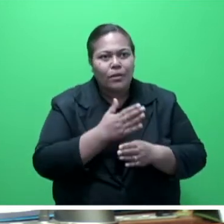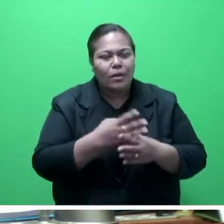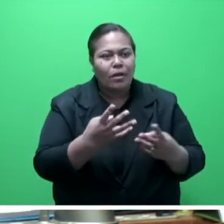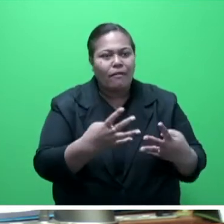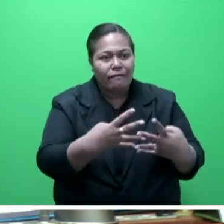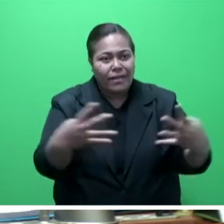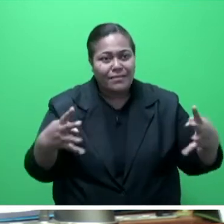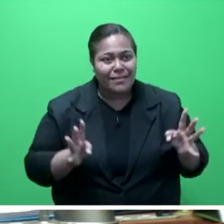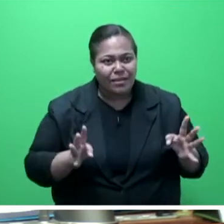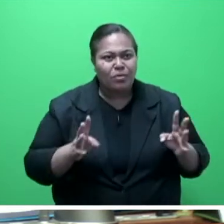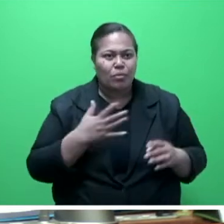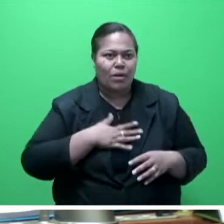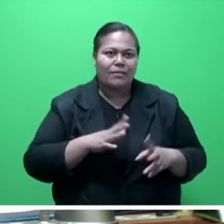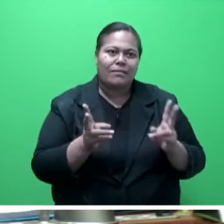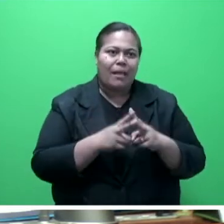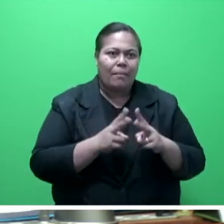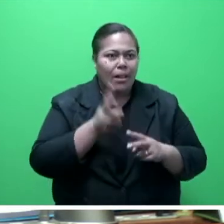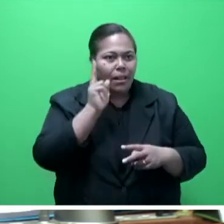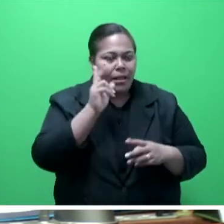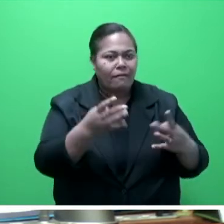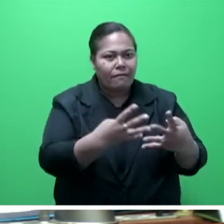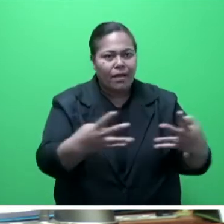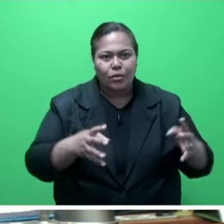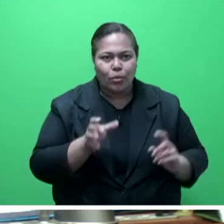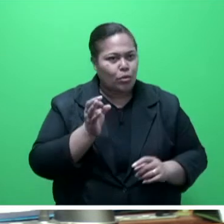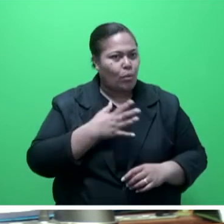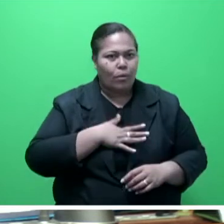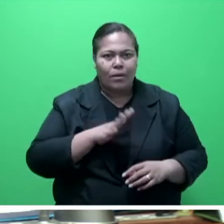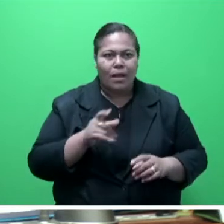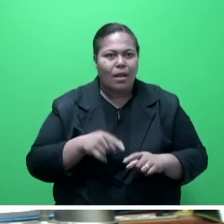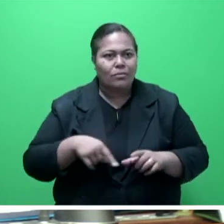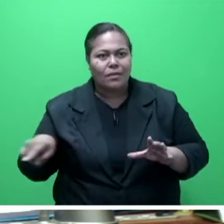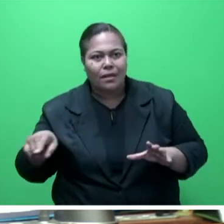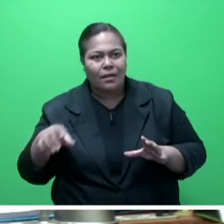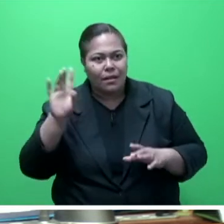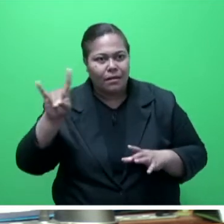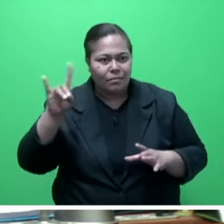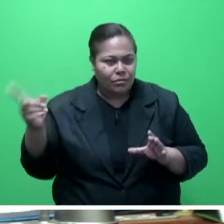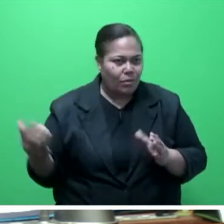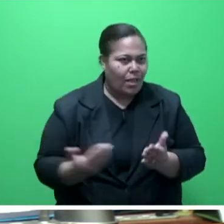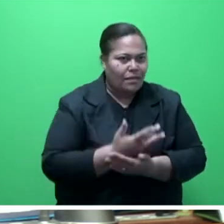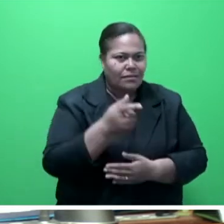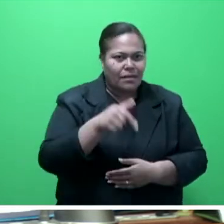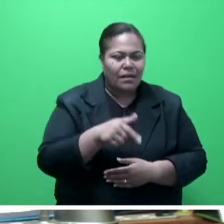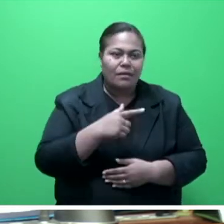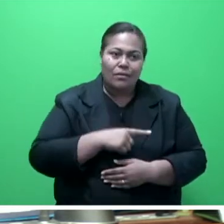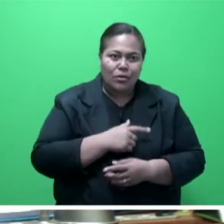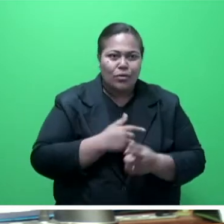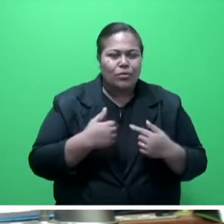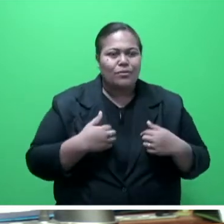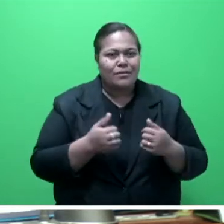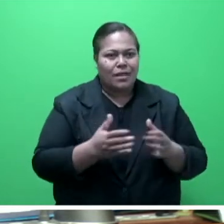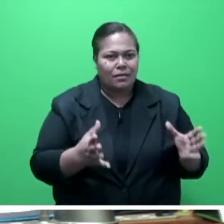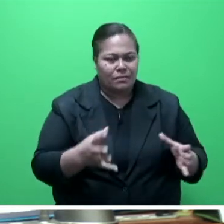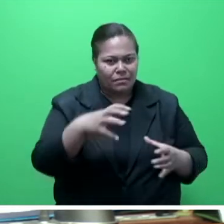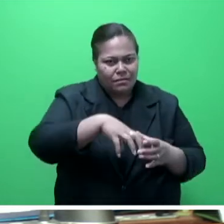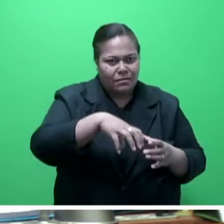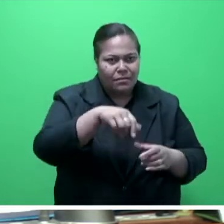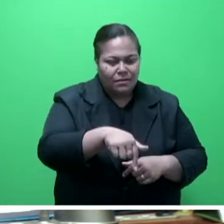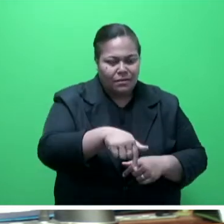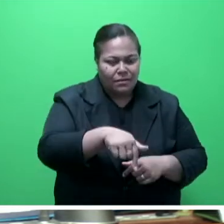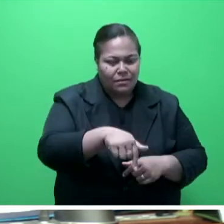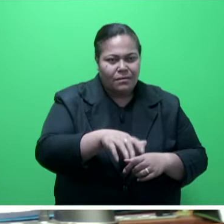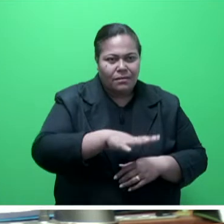fencing, because we don't want outside animals to come, because we'll be putting our nucleus herd there, one of either dairy